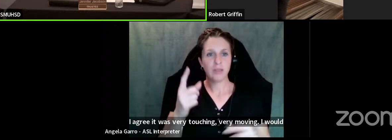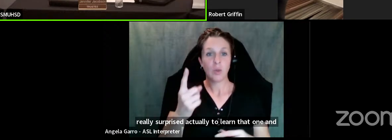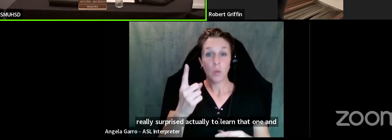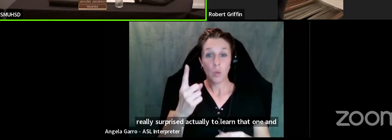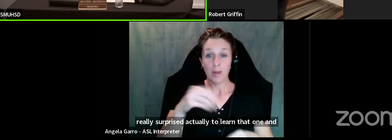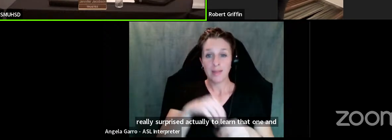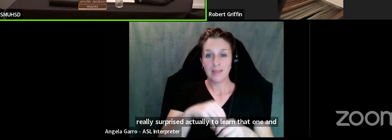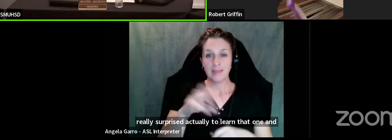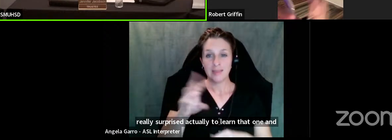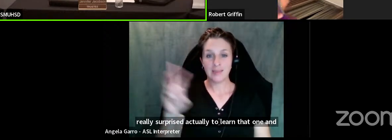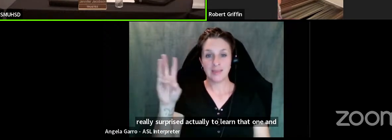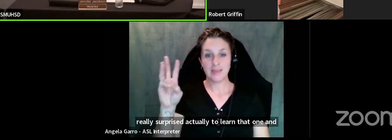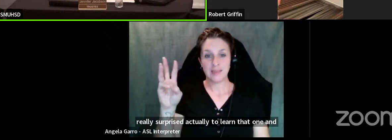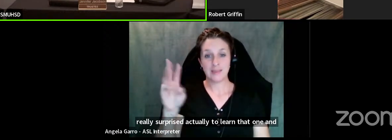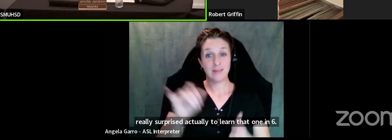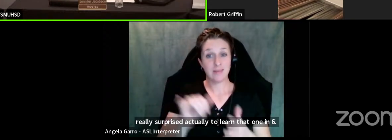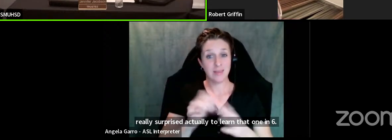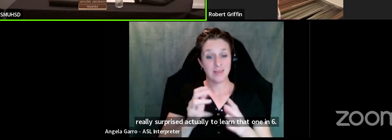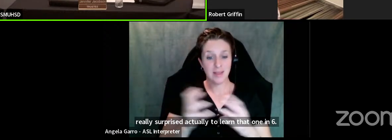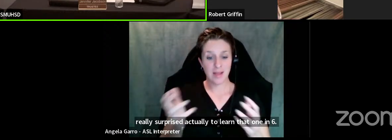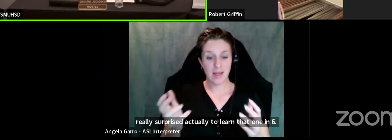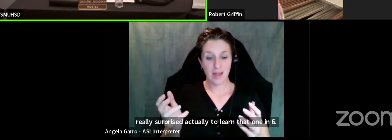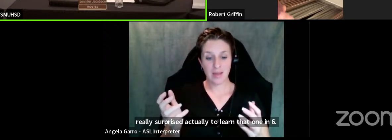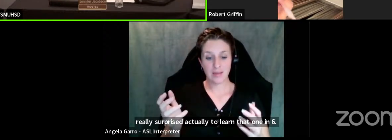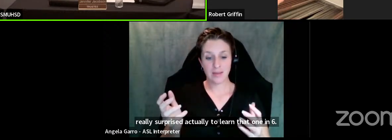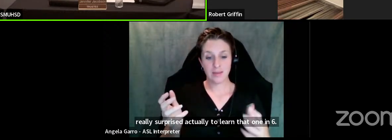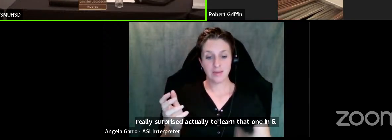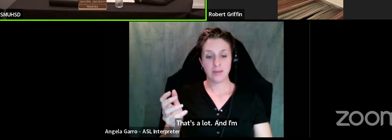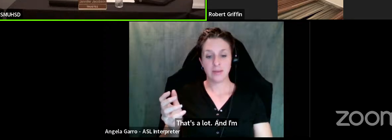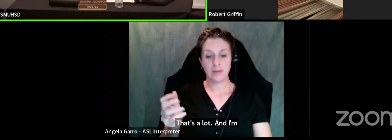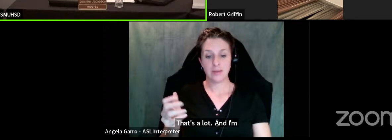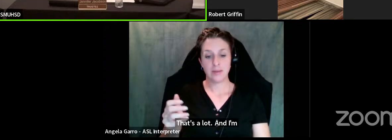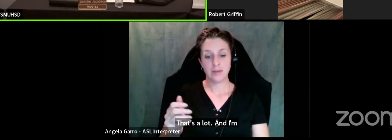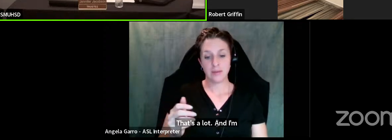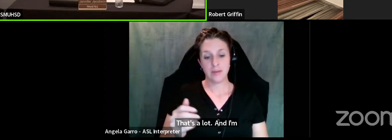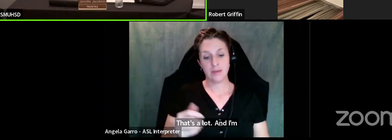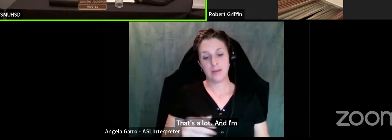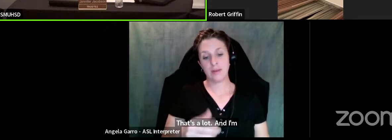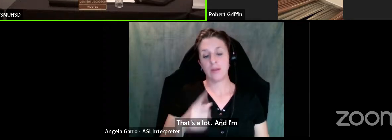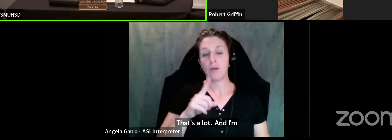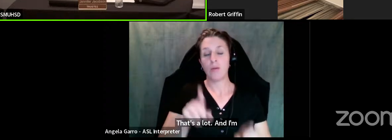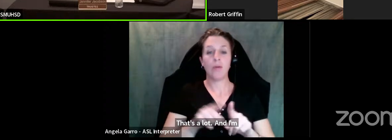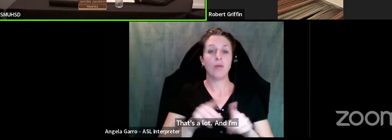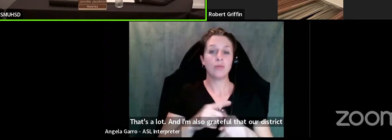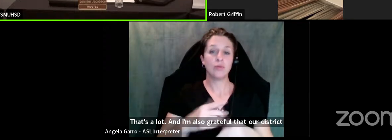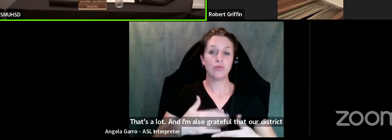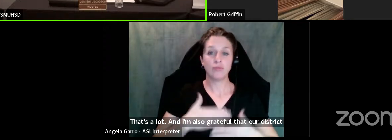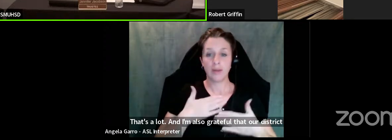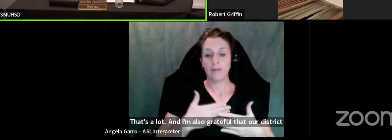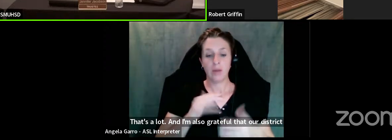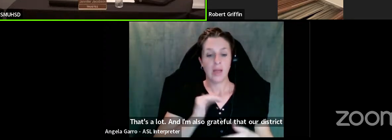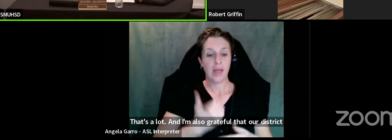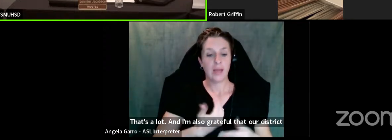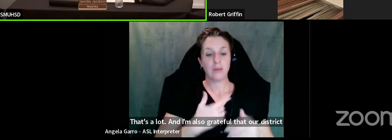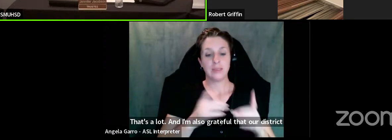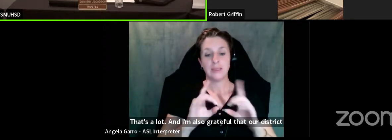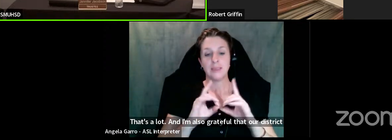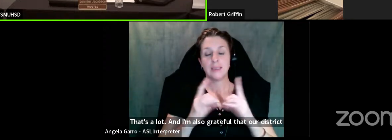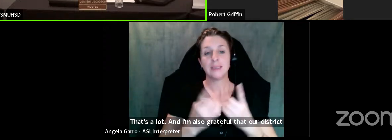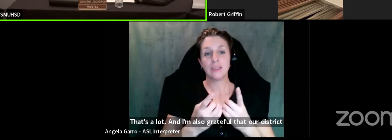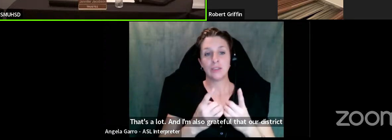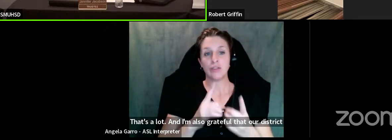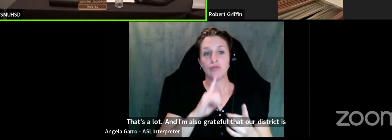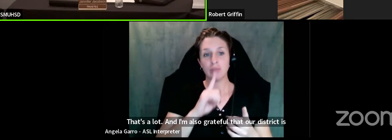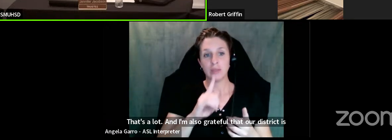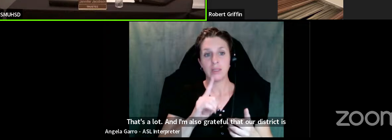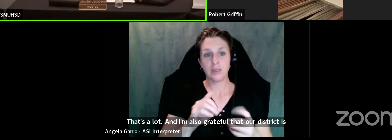6, that's a lot. And I'm also grateful that our district is really putting